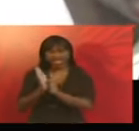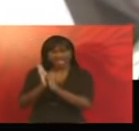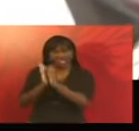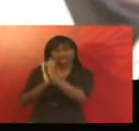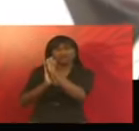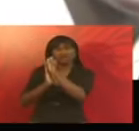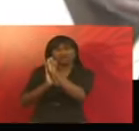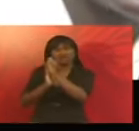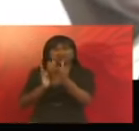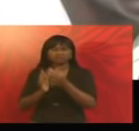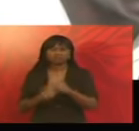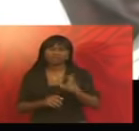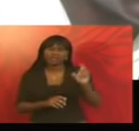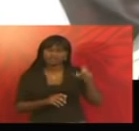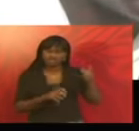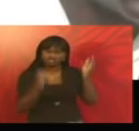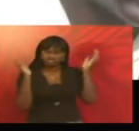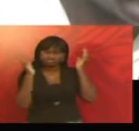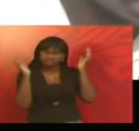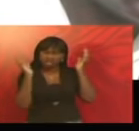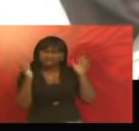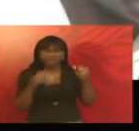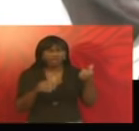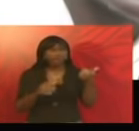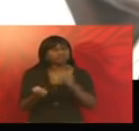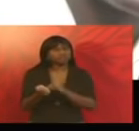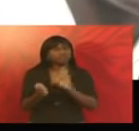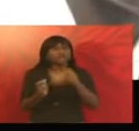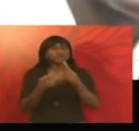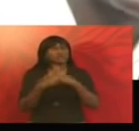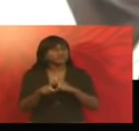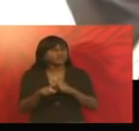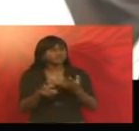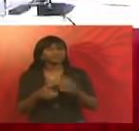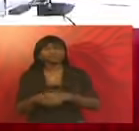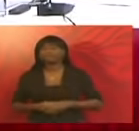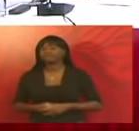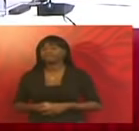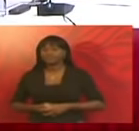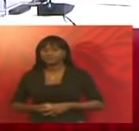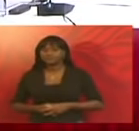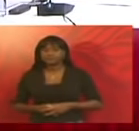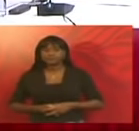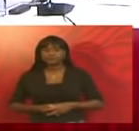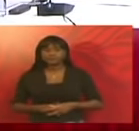cancer. Dr. Hines or Dr. Alain, you can take that second one. Thank you.